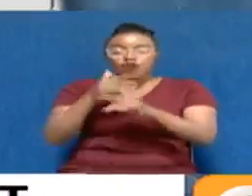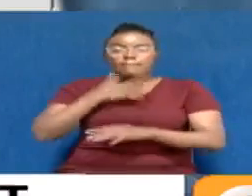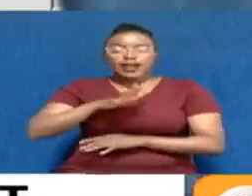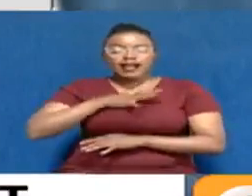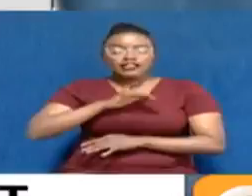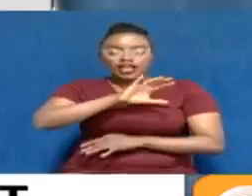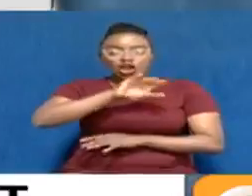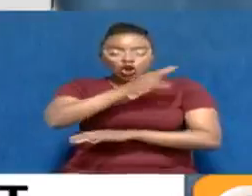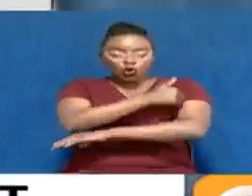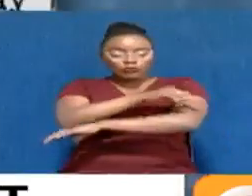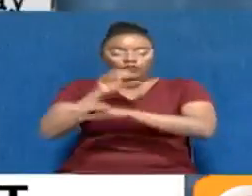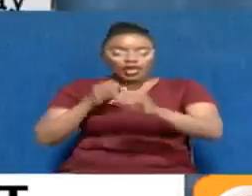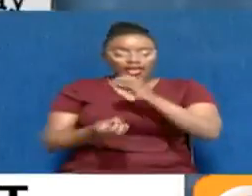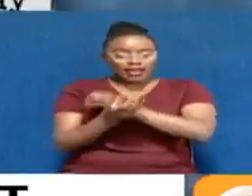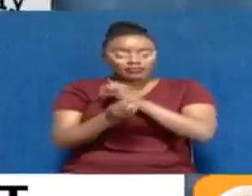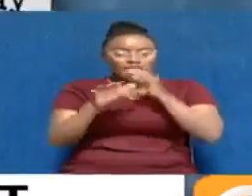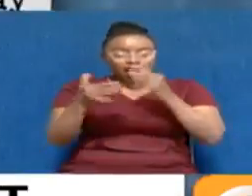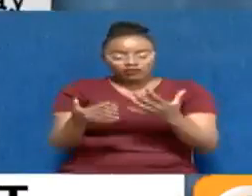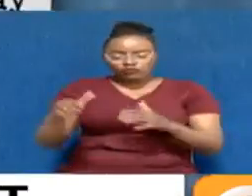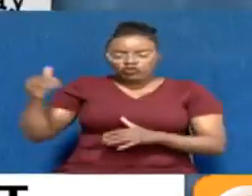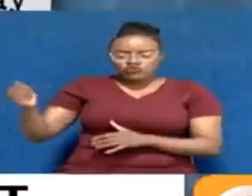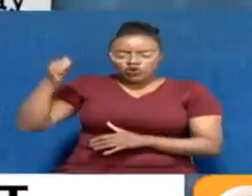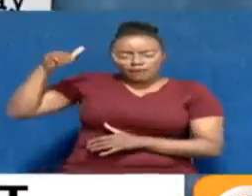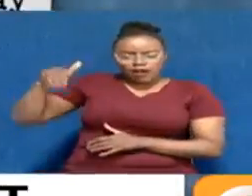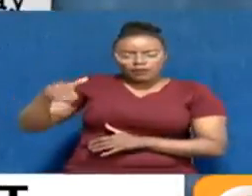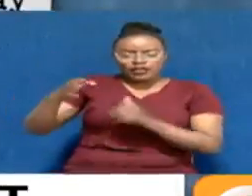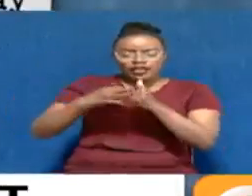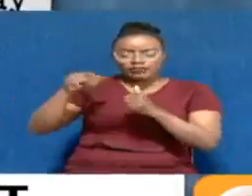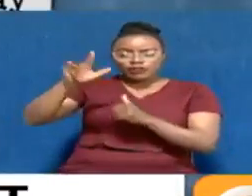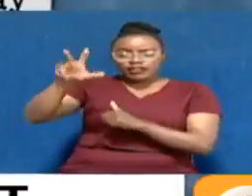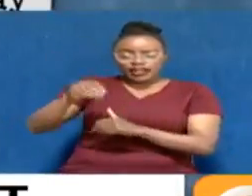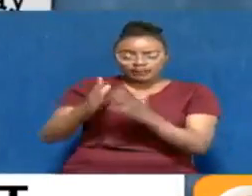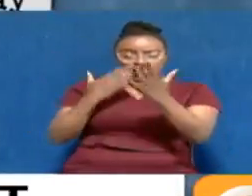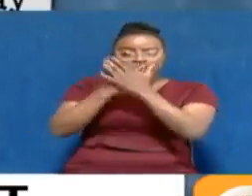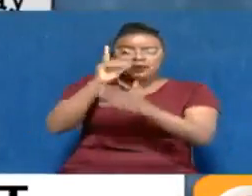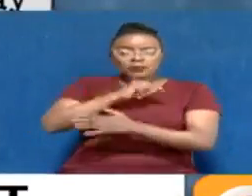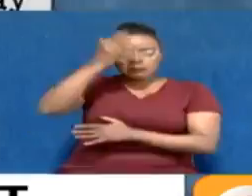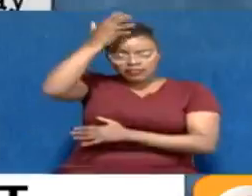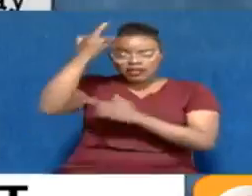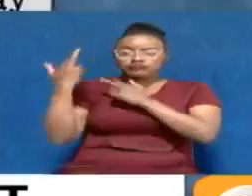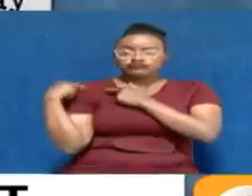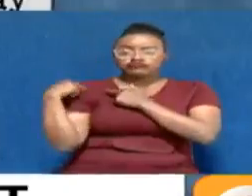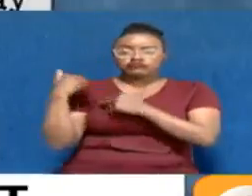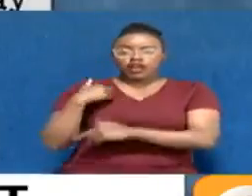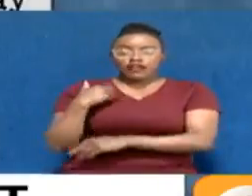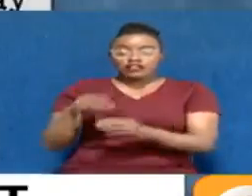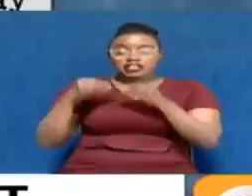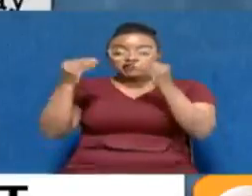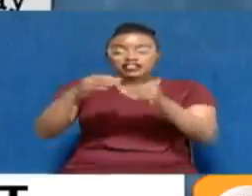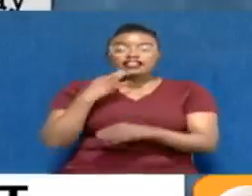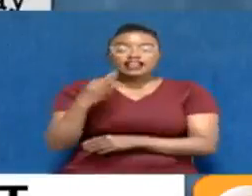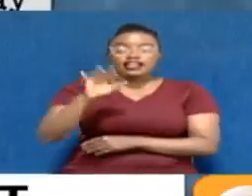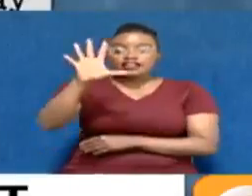Gov't Hospital narrated their experience. I woke up early and by 8:30 I was there. The nurse in charge said she had already issued